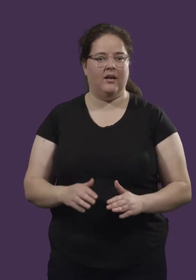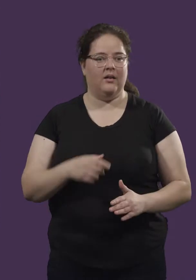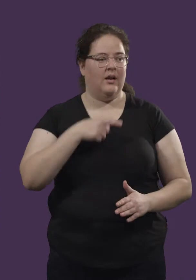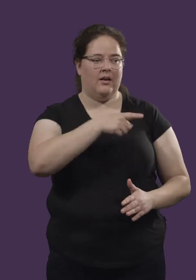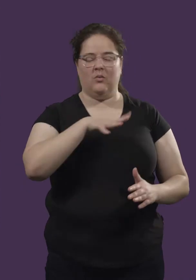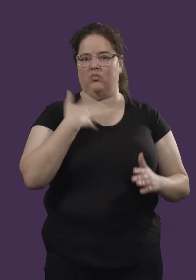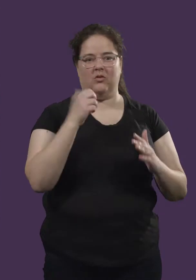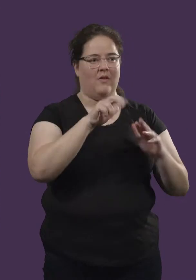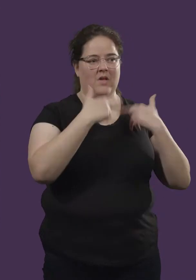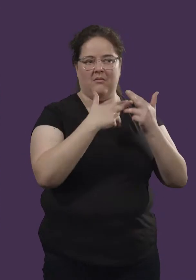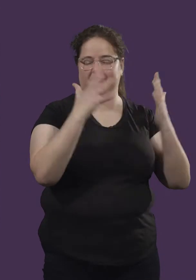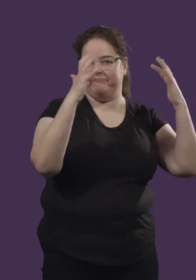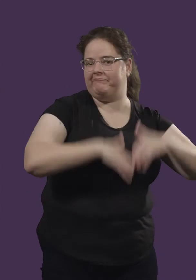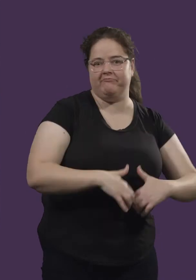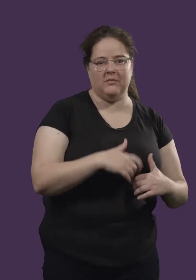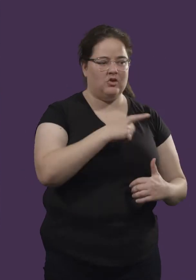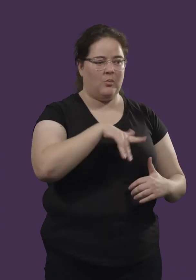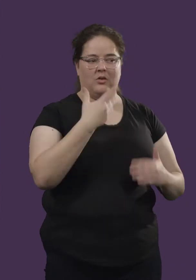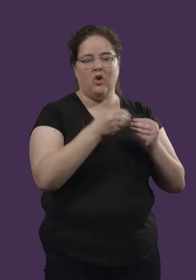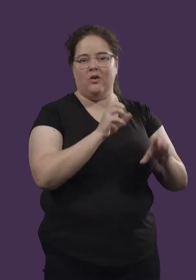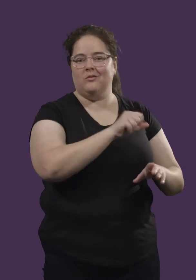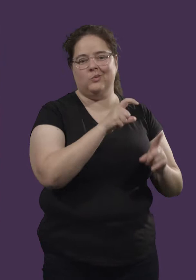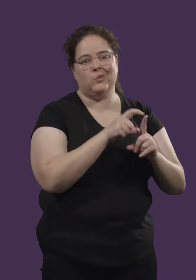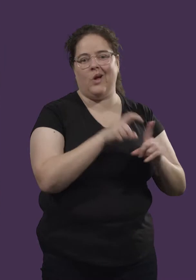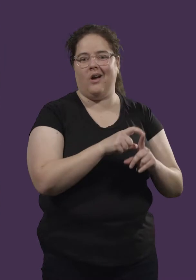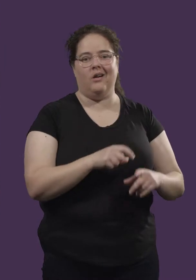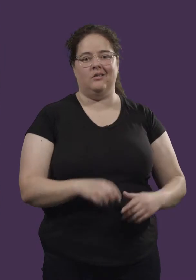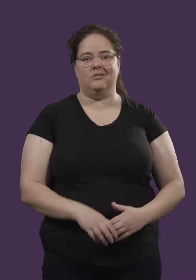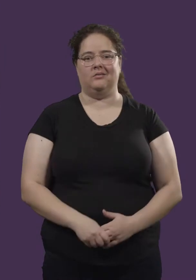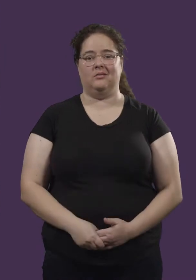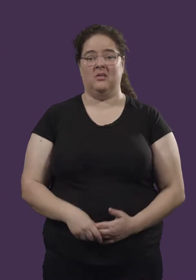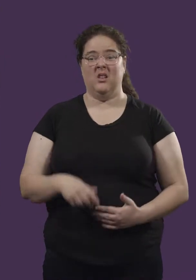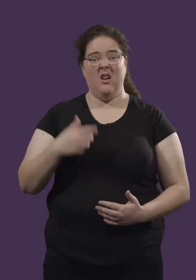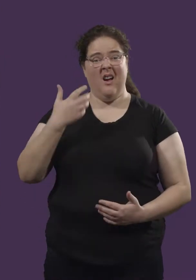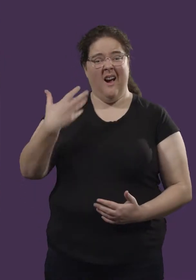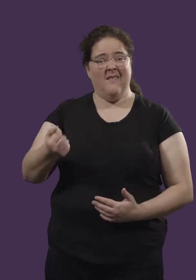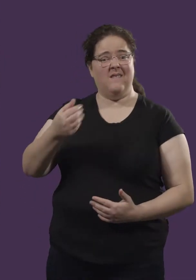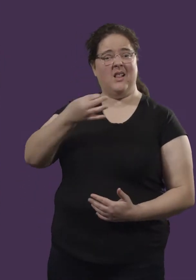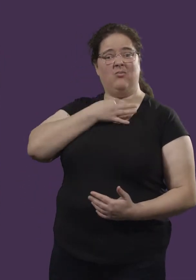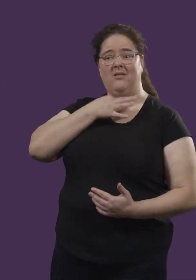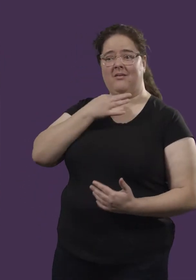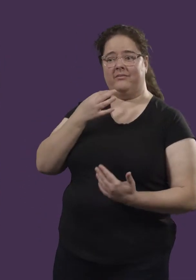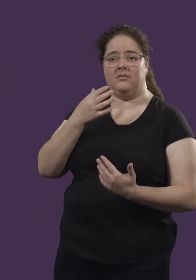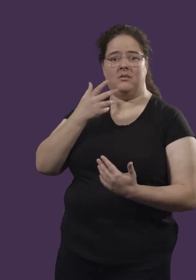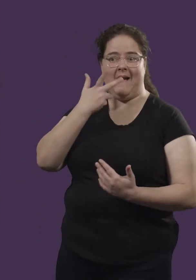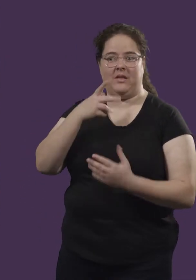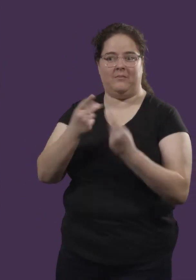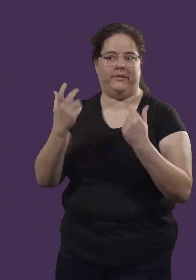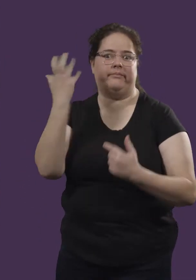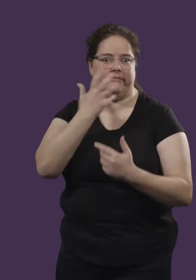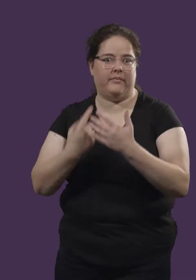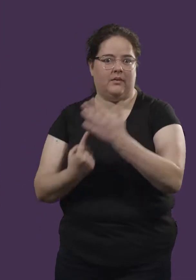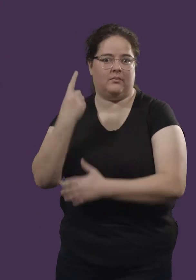up her family, she doesn't want to lose her child. What is the risk there and then? And if it was something that was really, really serious, then you would